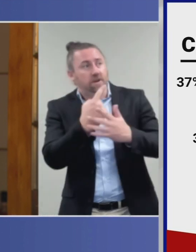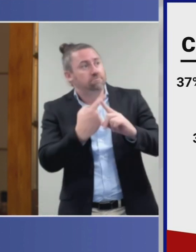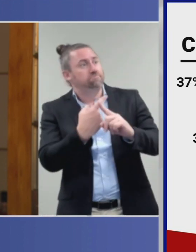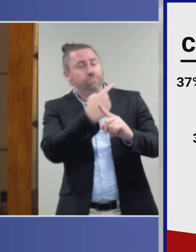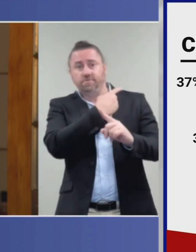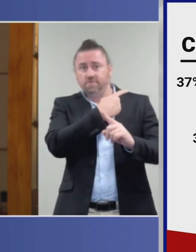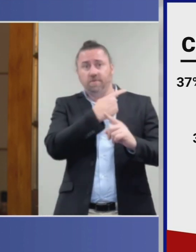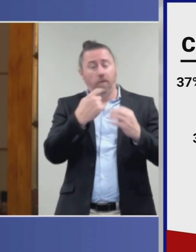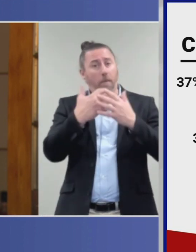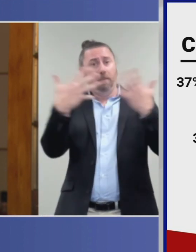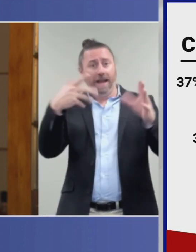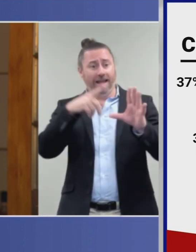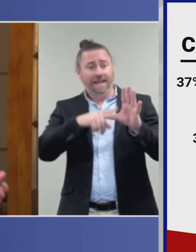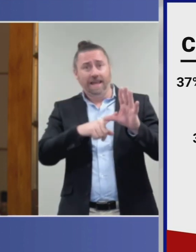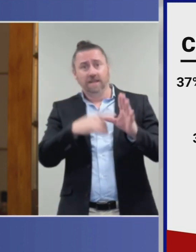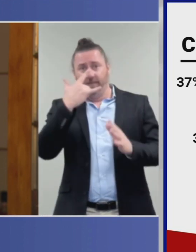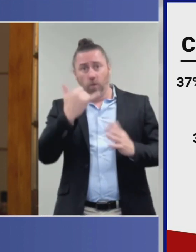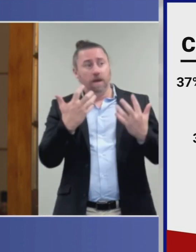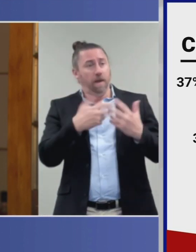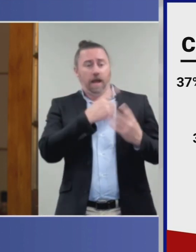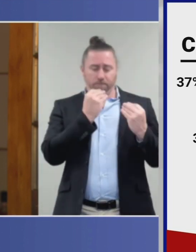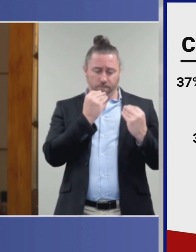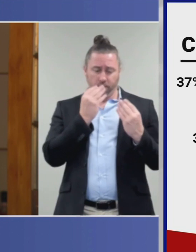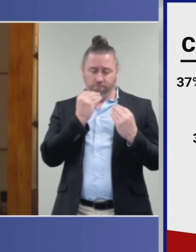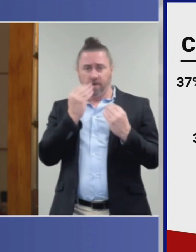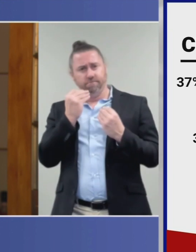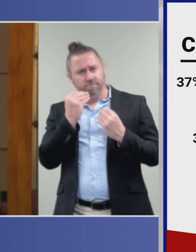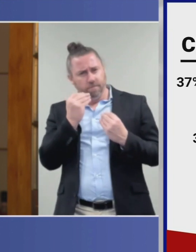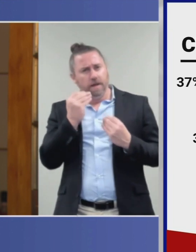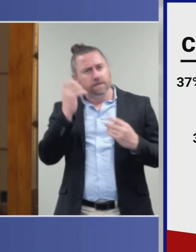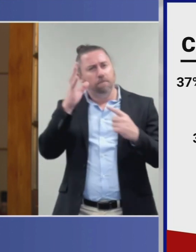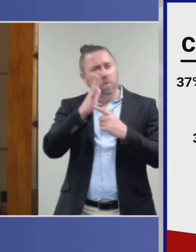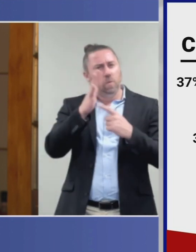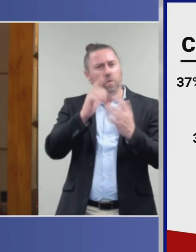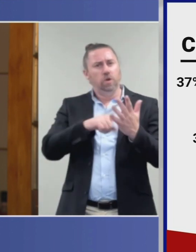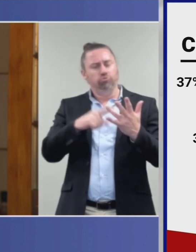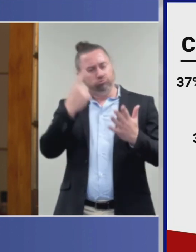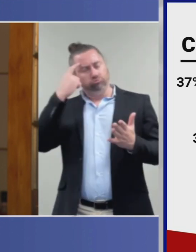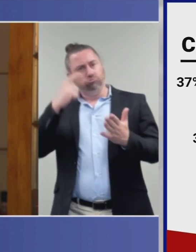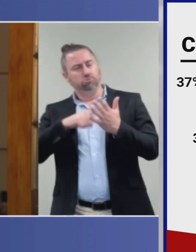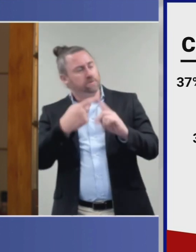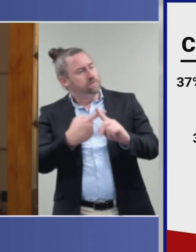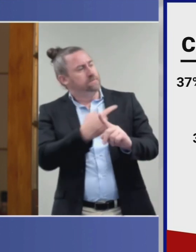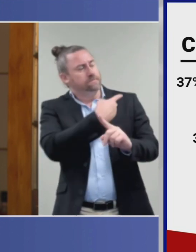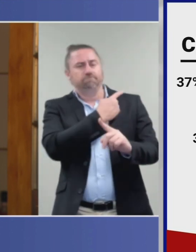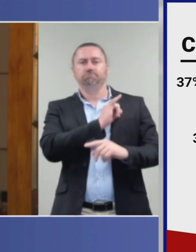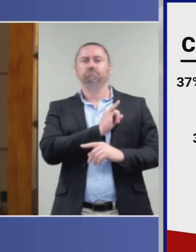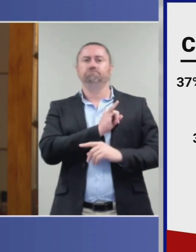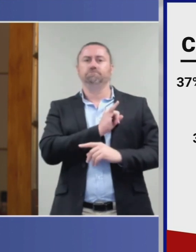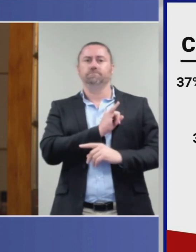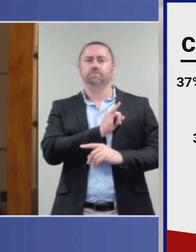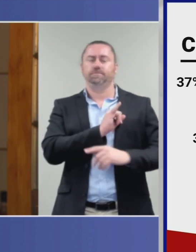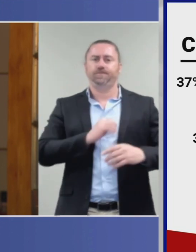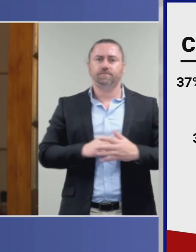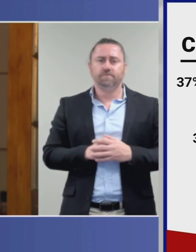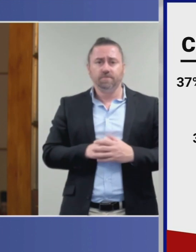period of time. And it's important we understand that, because these sort of cultures don't appear in a